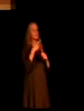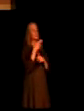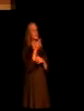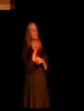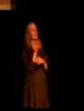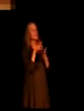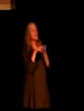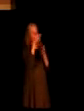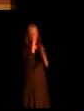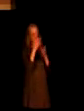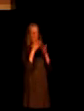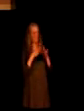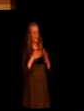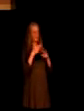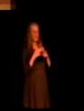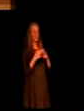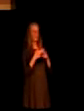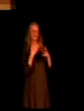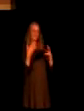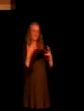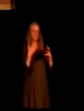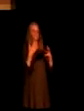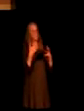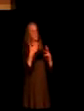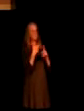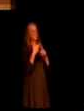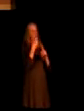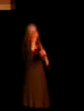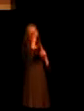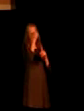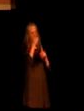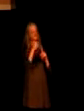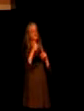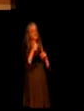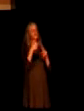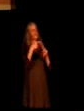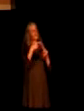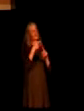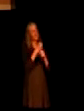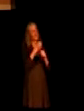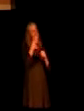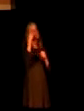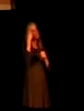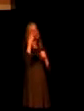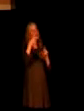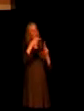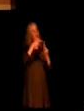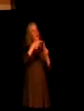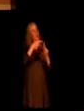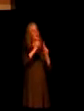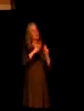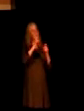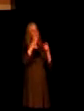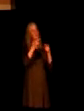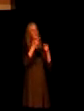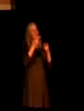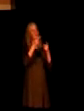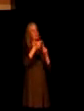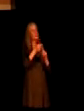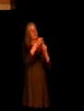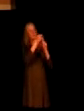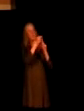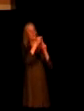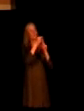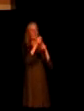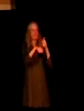student, Ramakrishnan Namani, who last year was anointed a distinguished alumni of